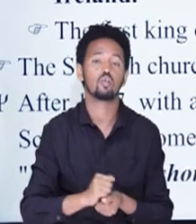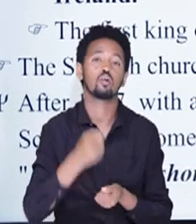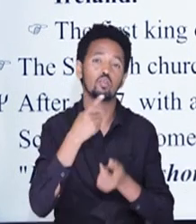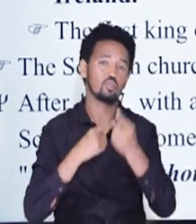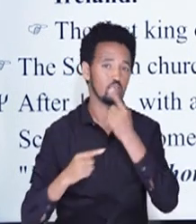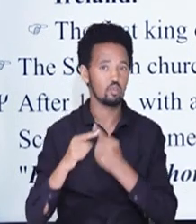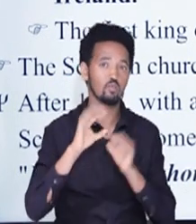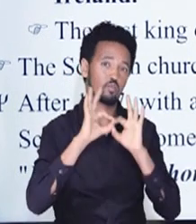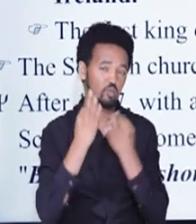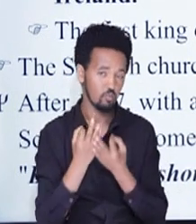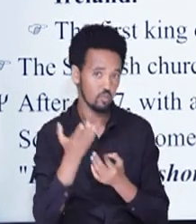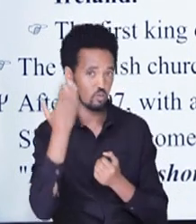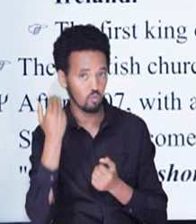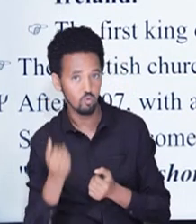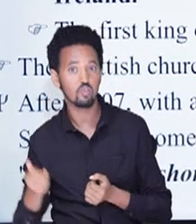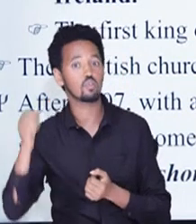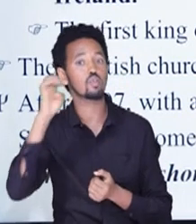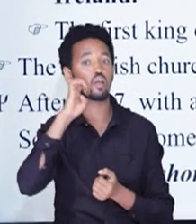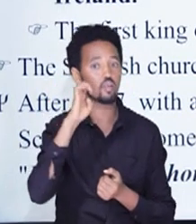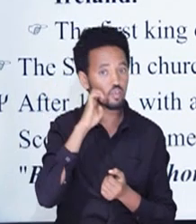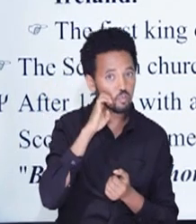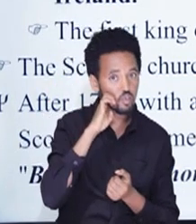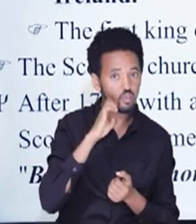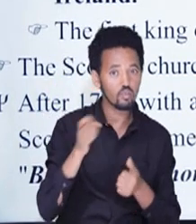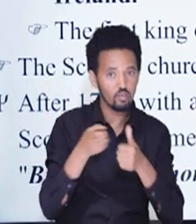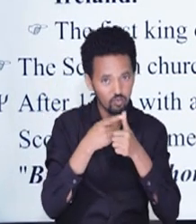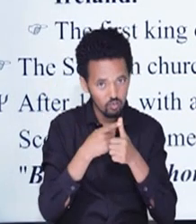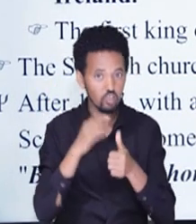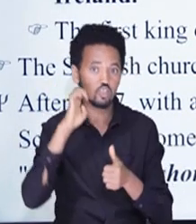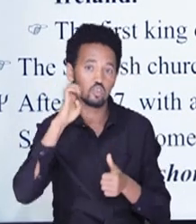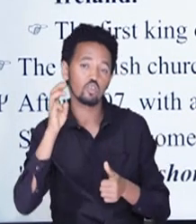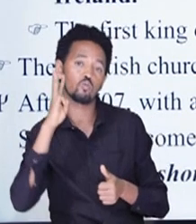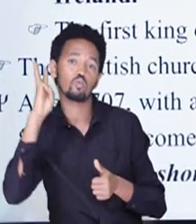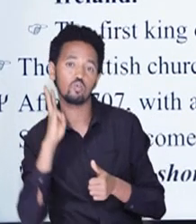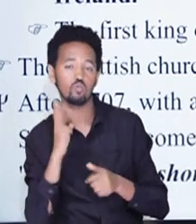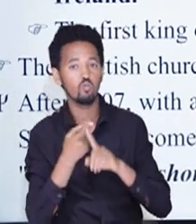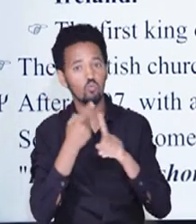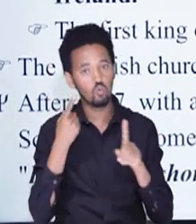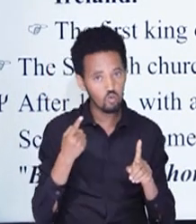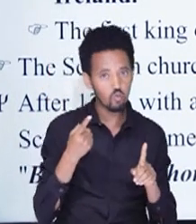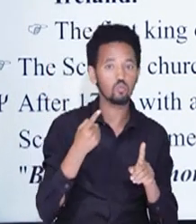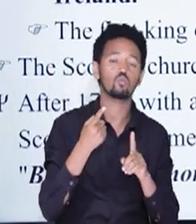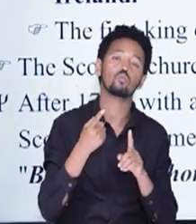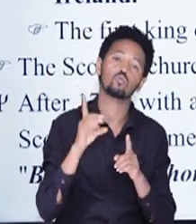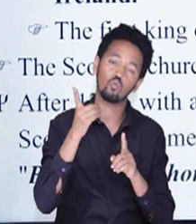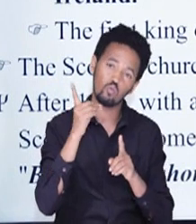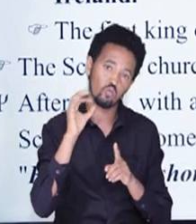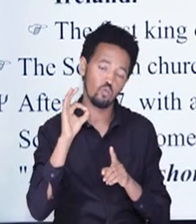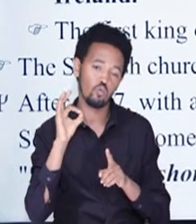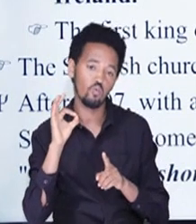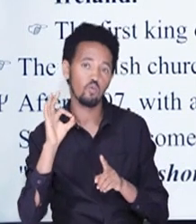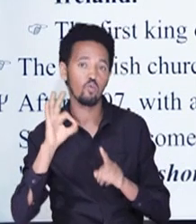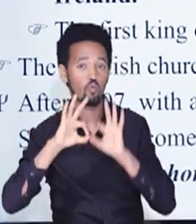was Elizabeth I. She was from Tudor family. The